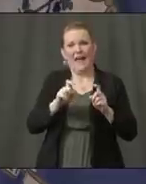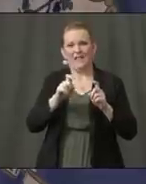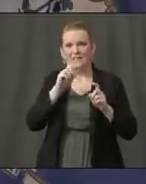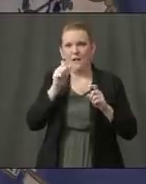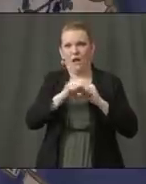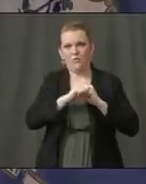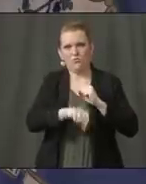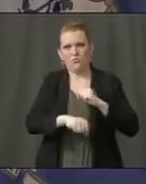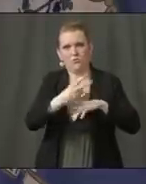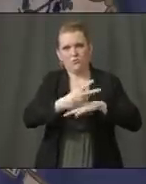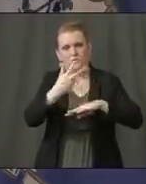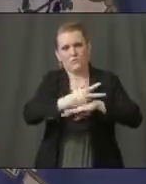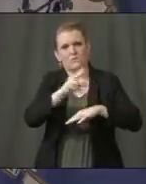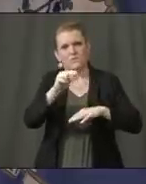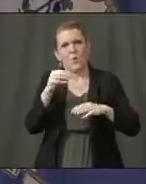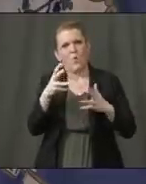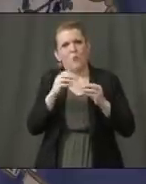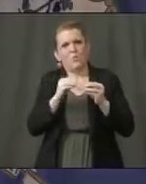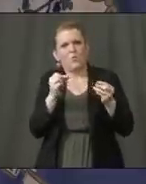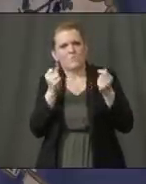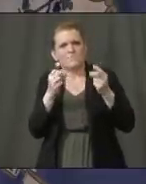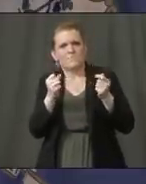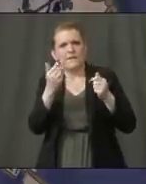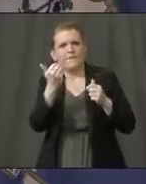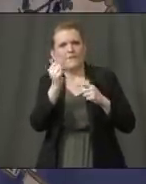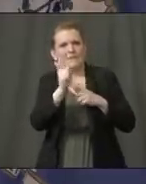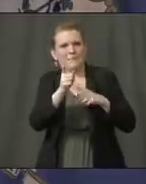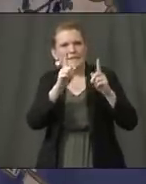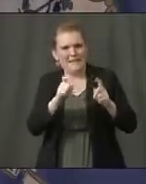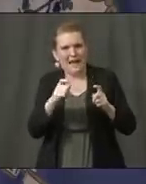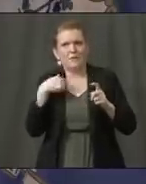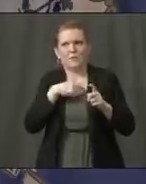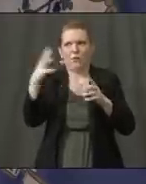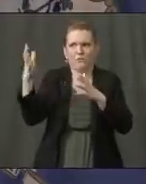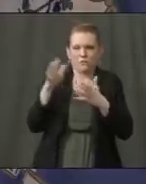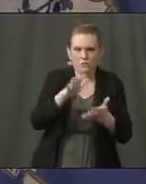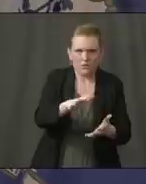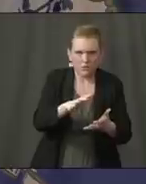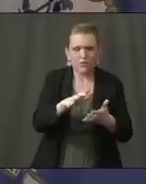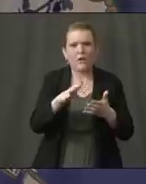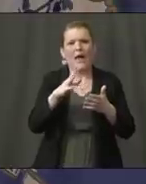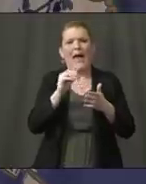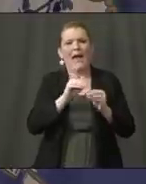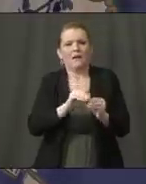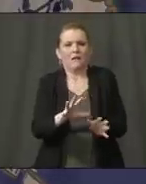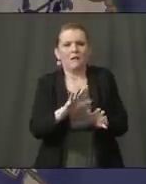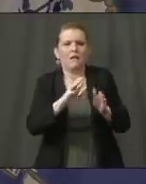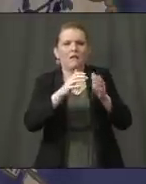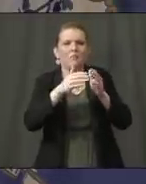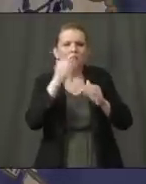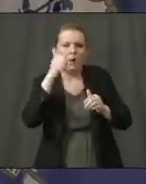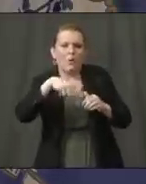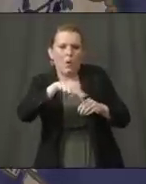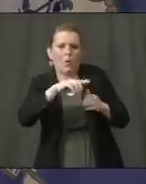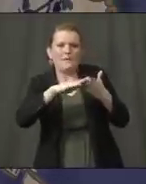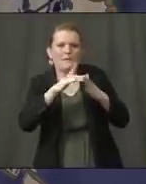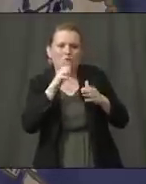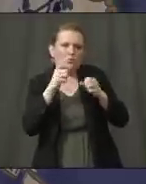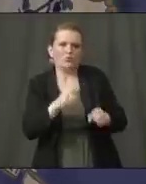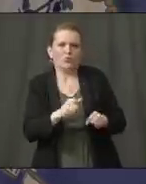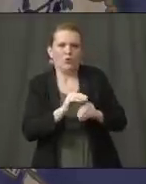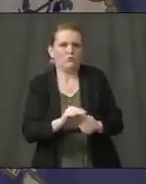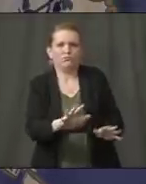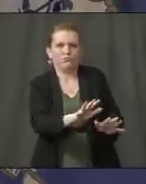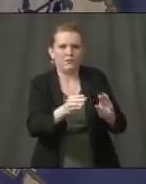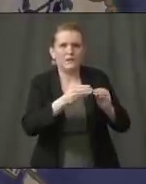testing available, the 15-minute Abbott lab test, focus on a couple of our cities that are most afflicted to make sure that nobody is left behind in terms of